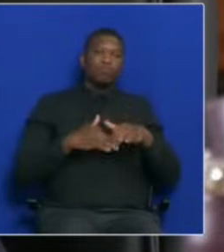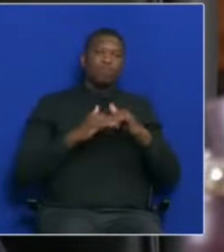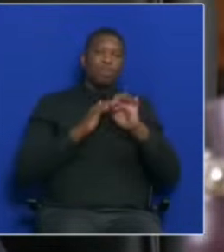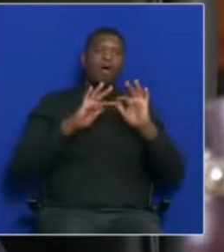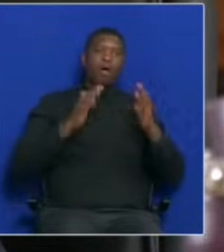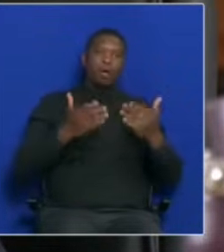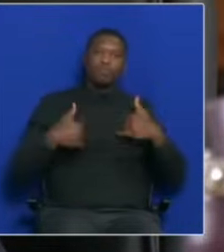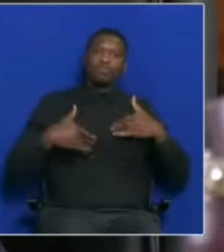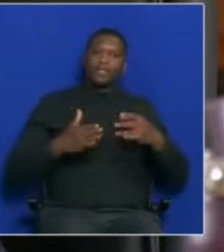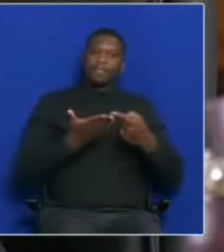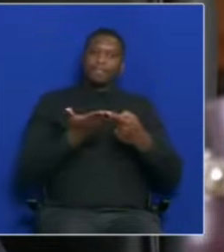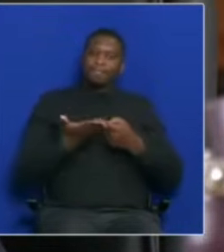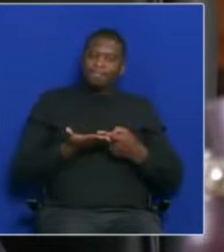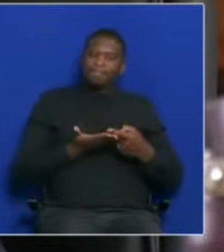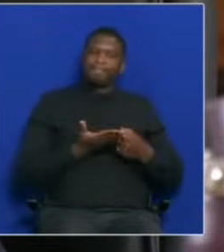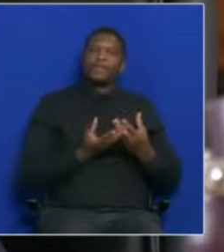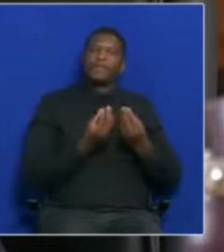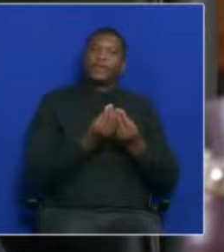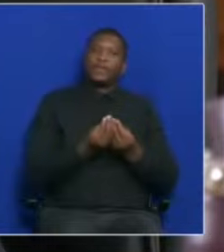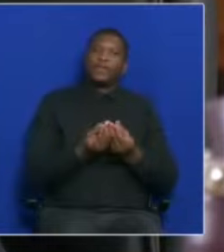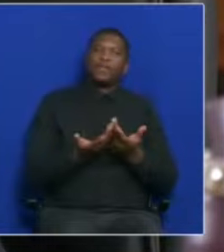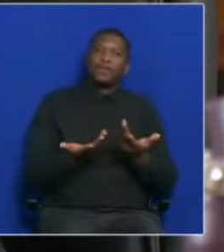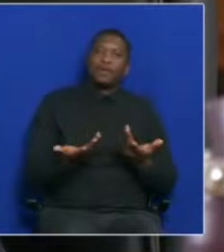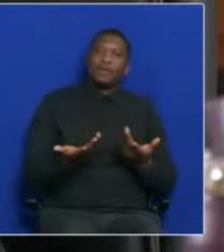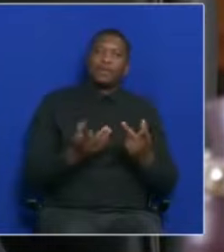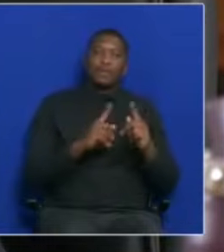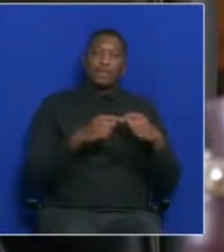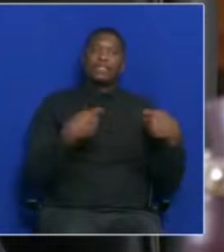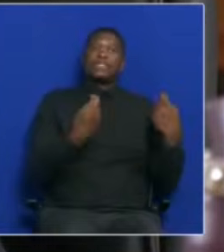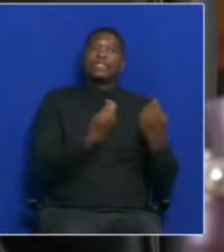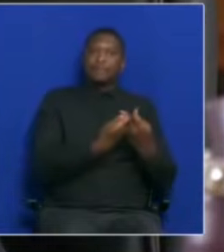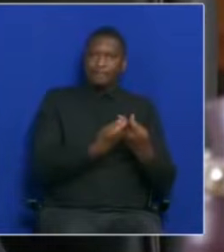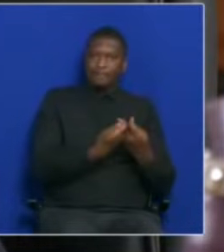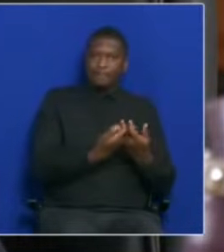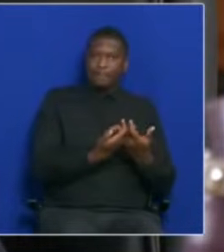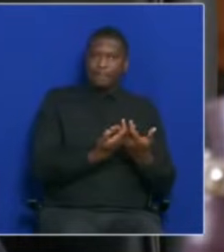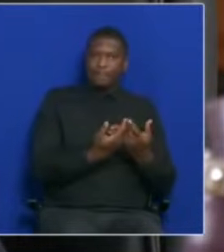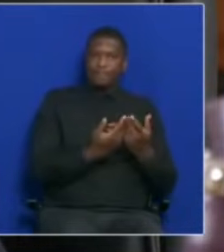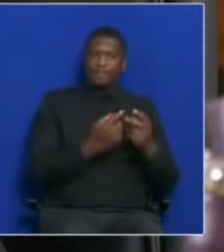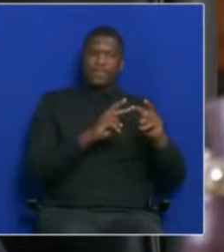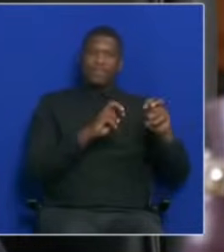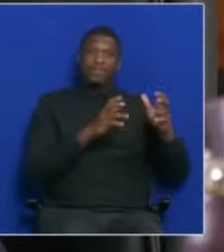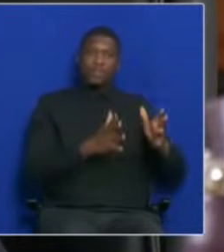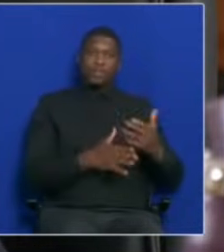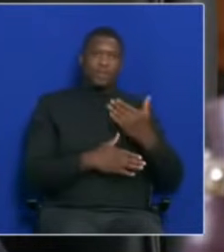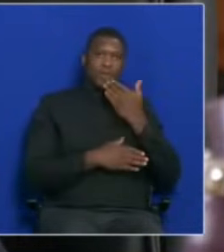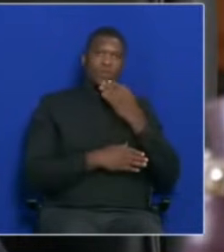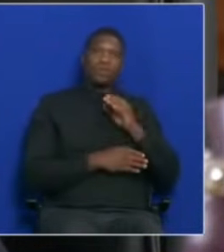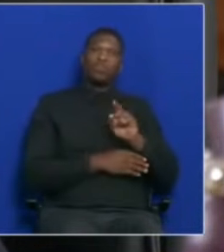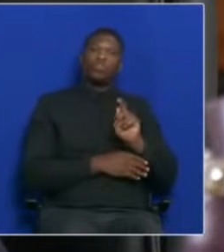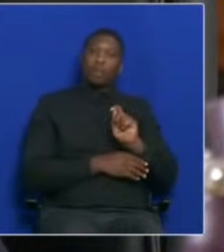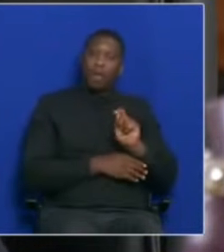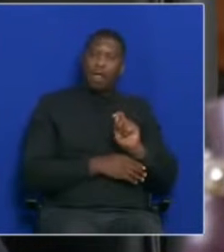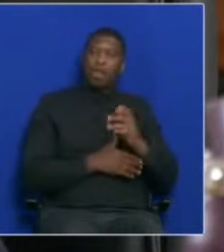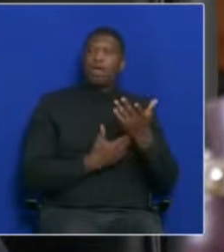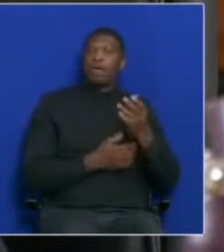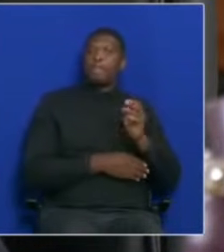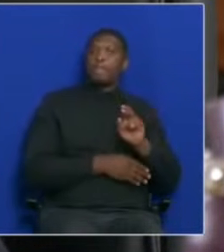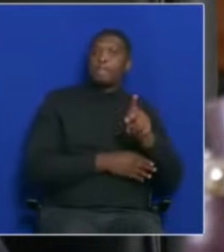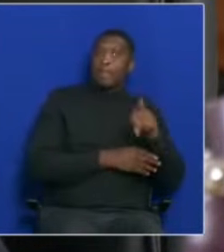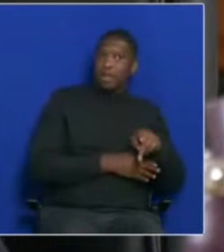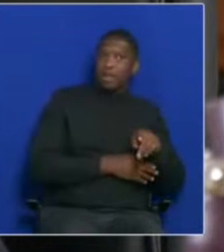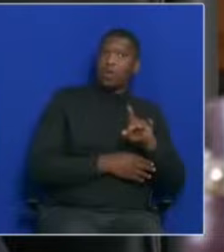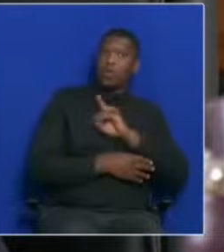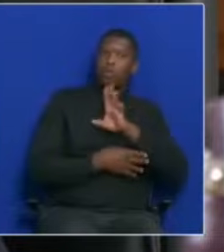with the team, with the investigator Binang, Chabalala, whoever would have been the DDPP in